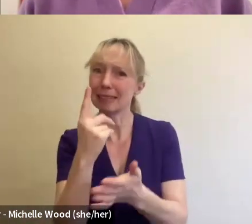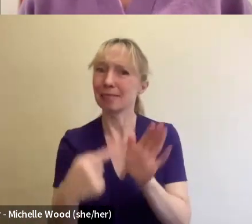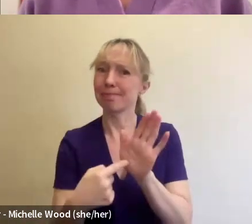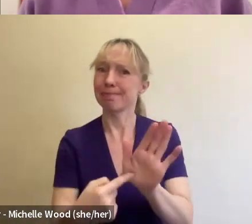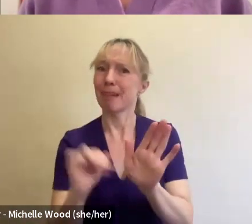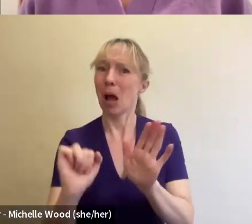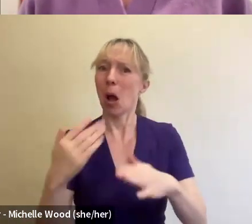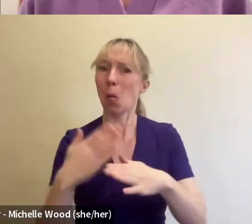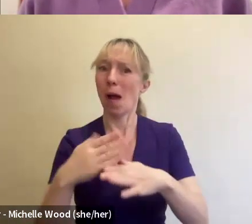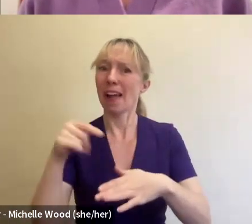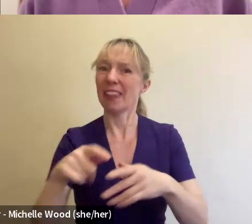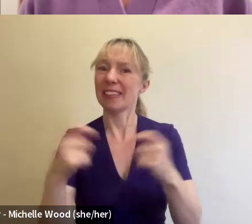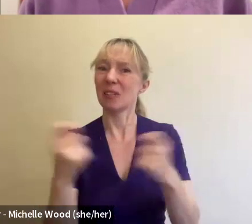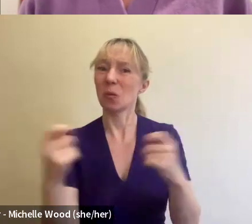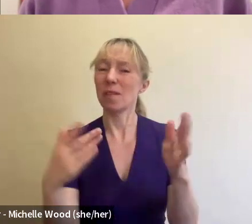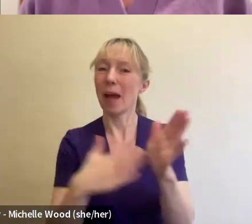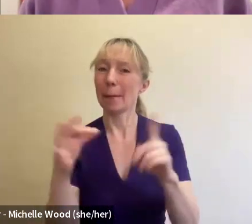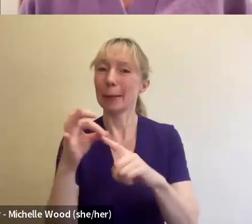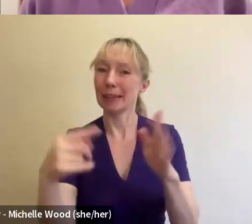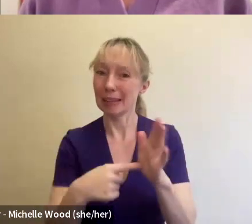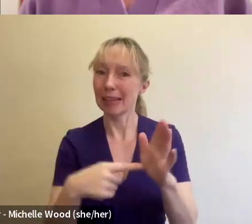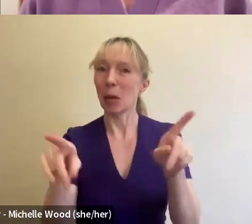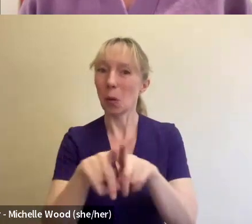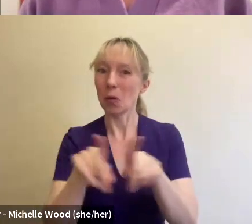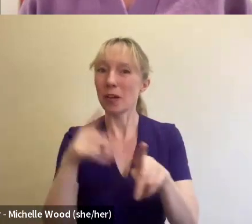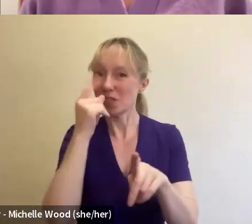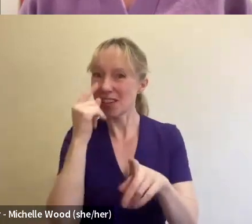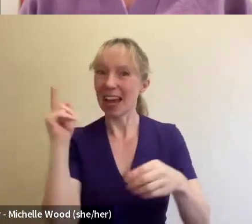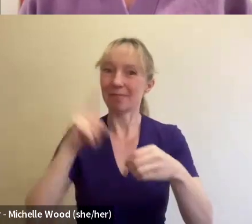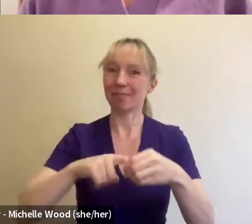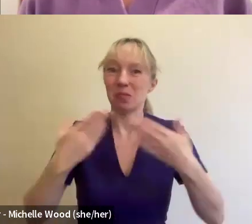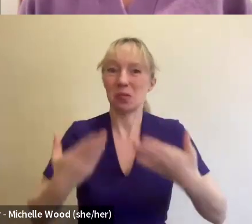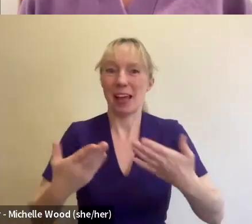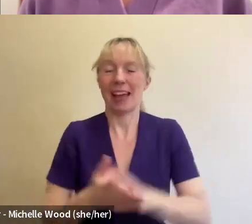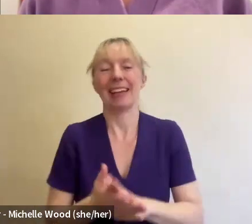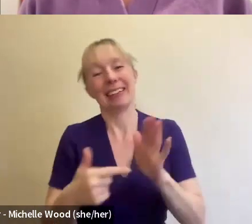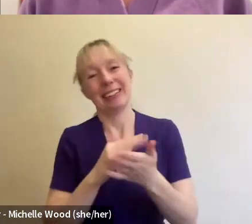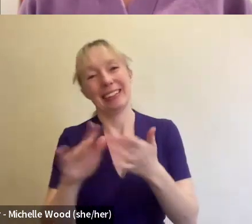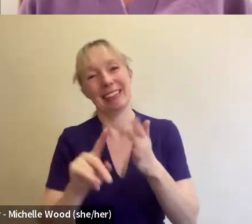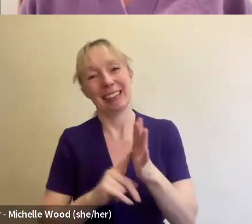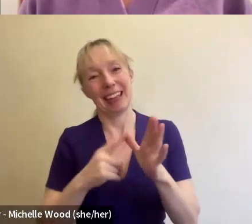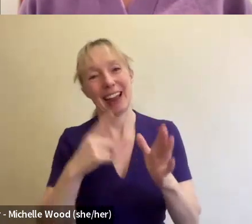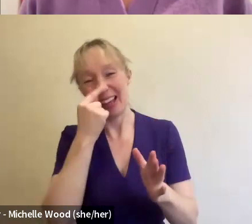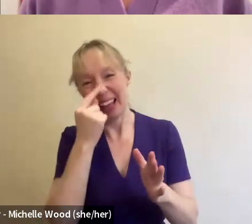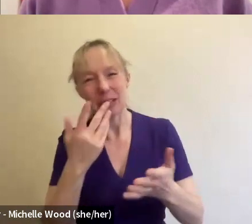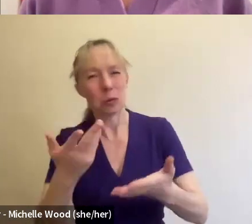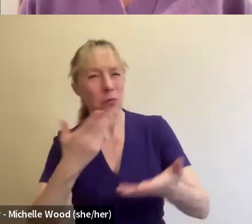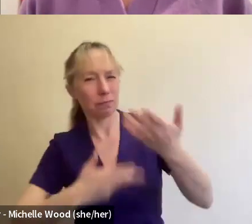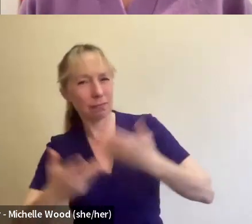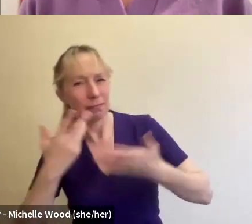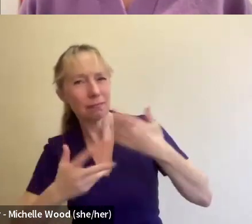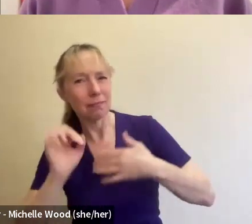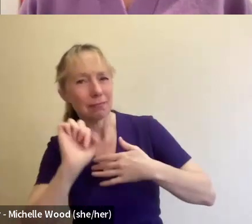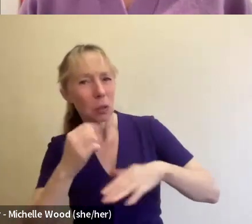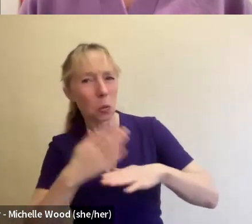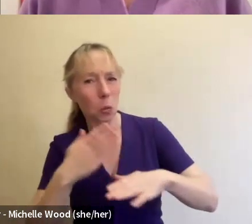of MPT, and also that she's able to join us today. So Thila, would you like to tell us some more about your